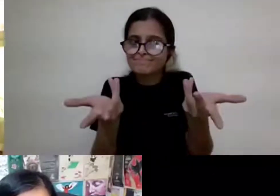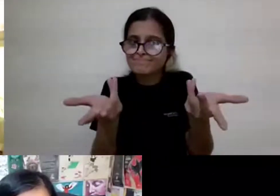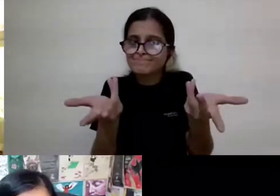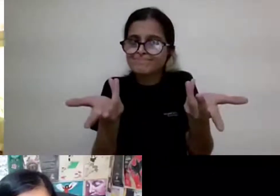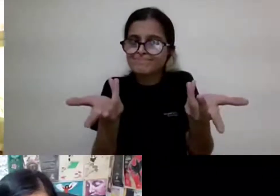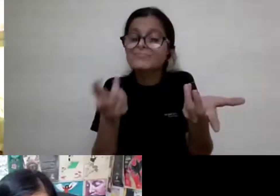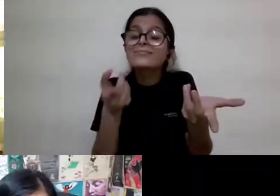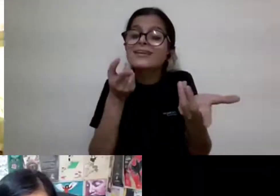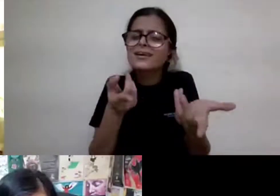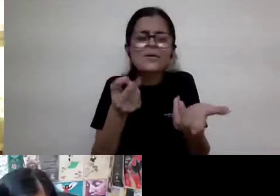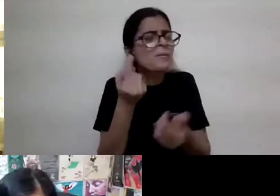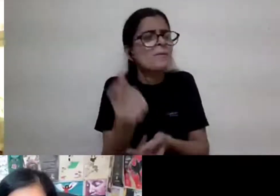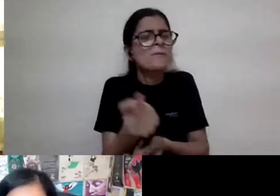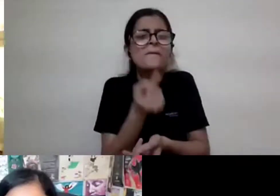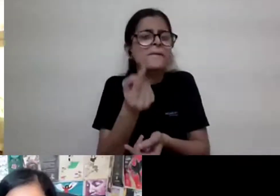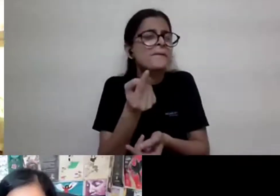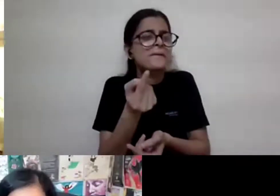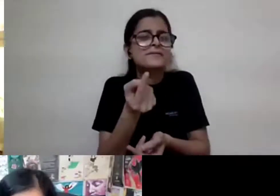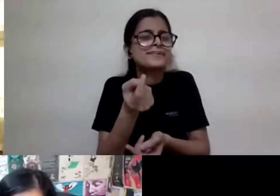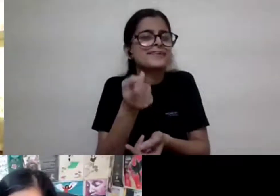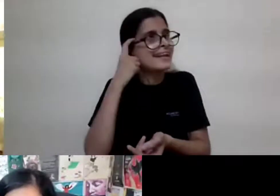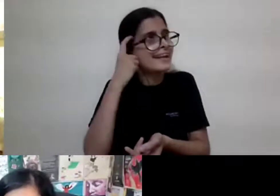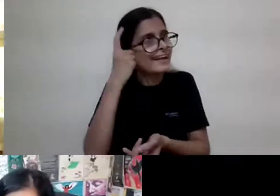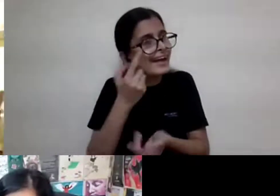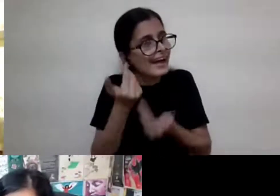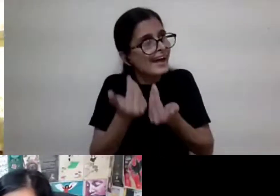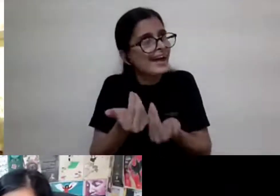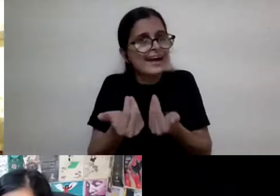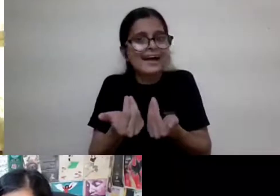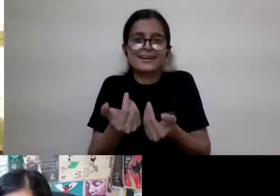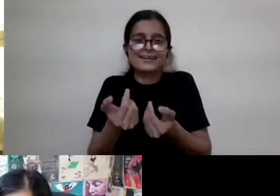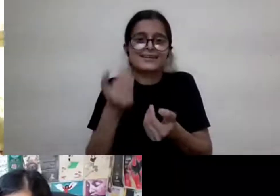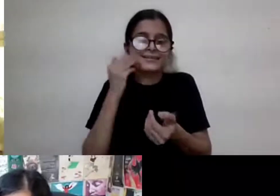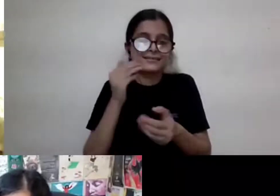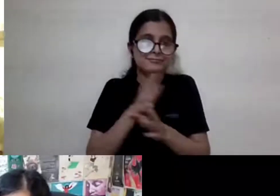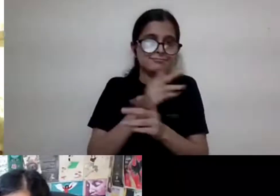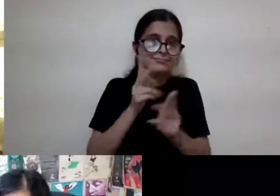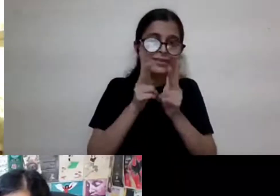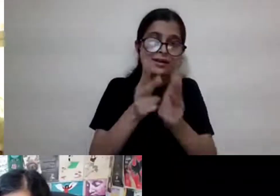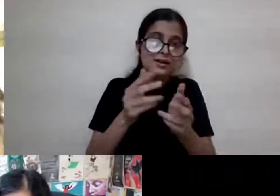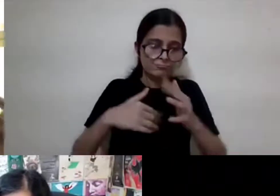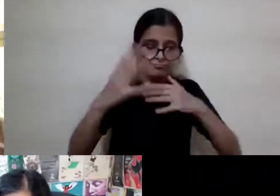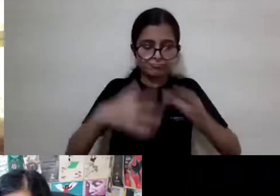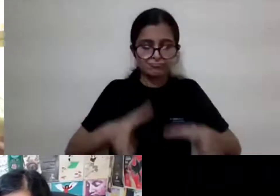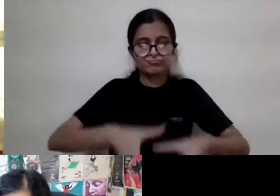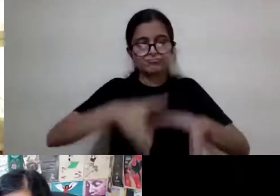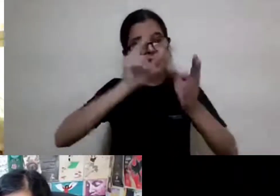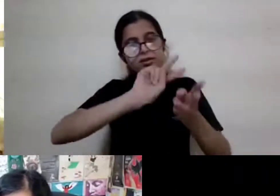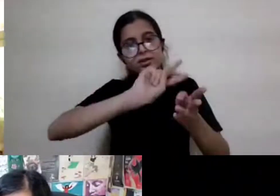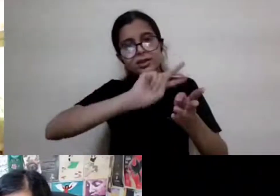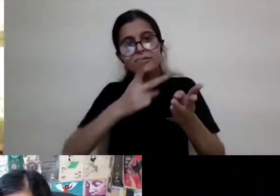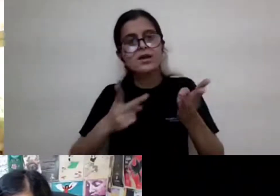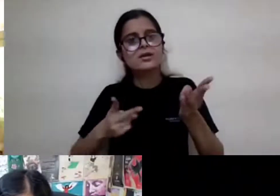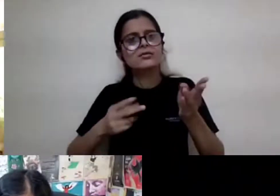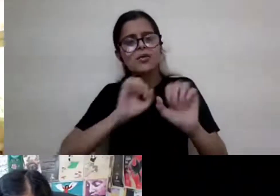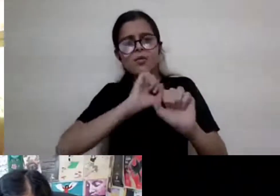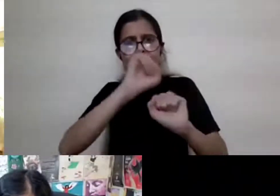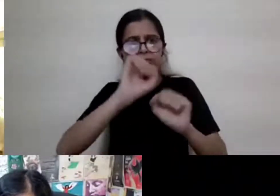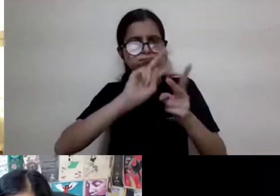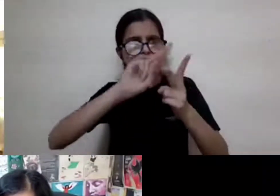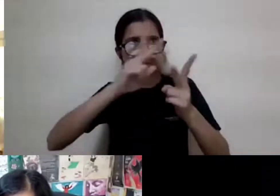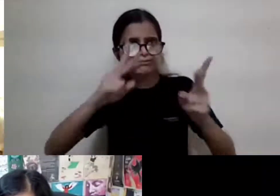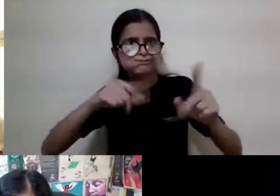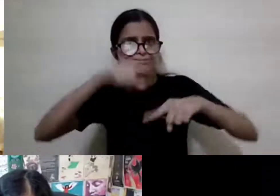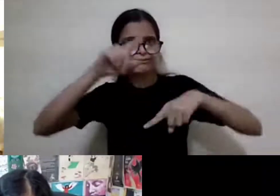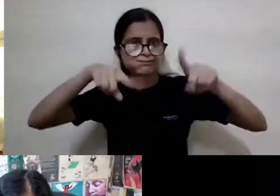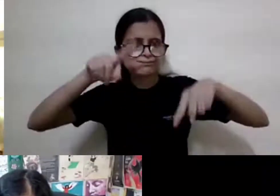This is the only thing that I can come up with right now, because like, as I said, buildings are so different, and each and every, like not each and